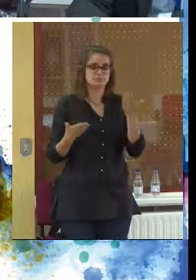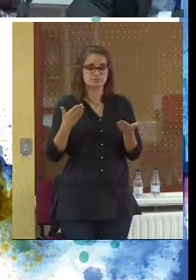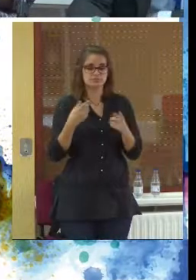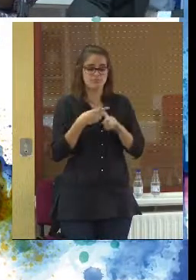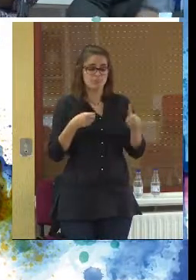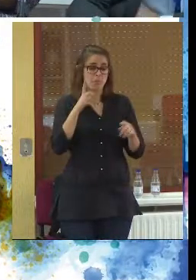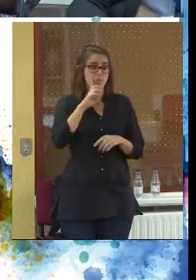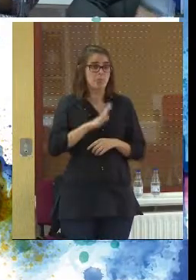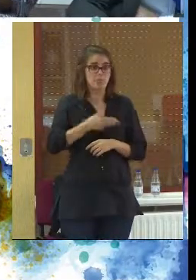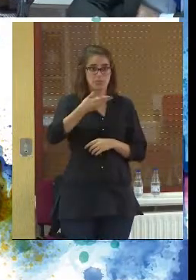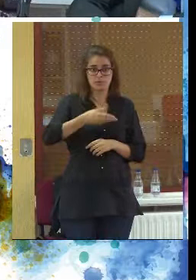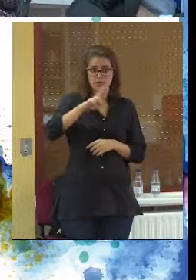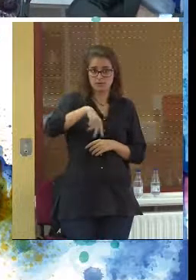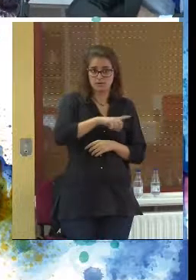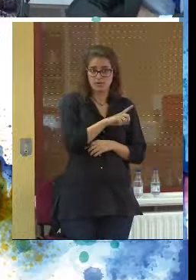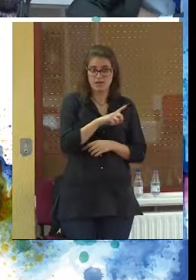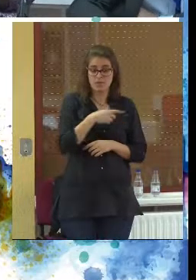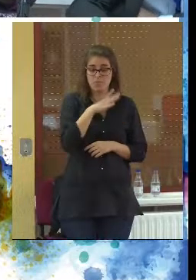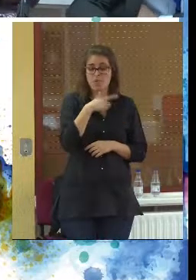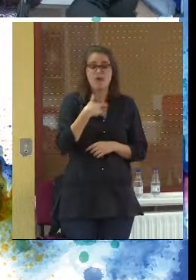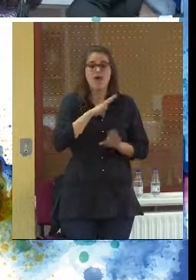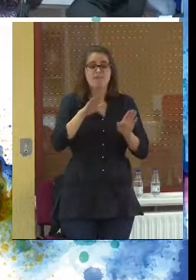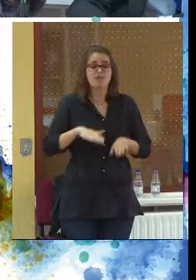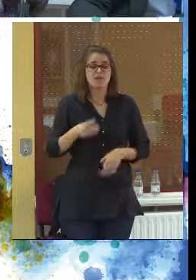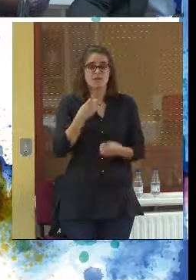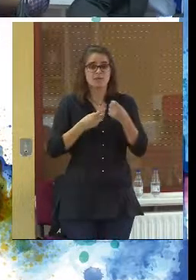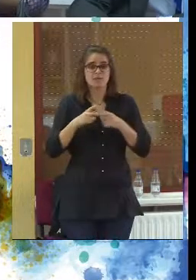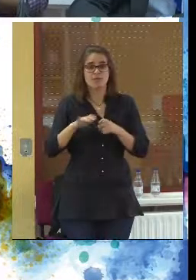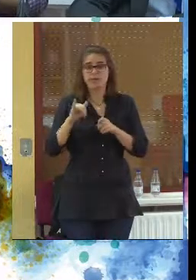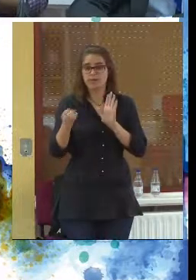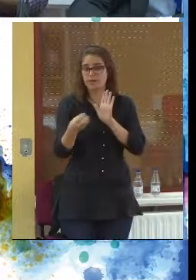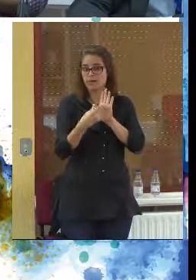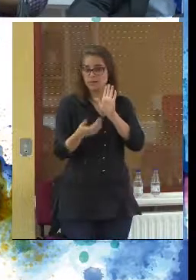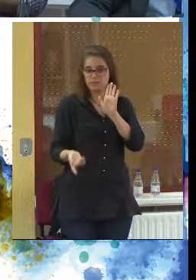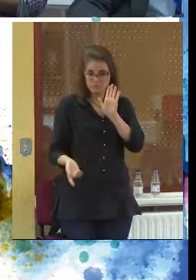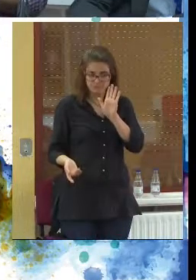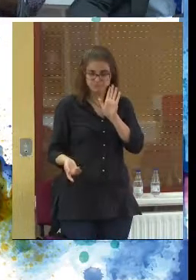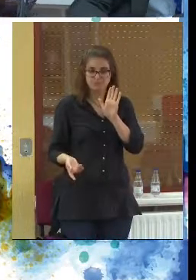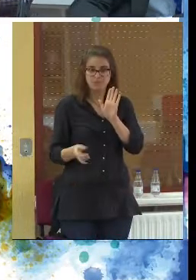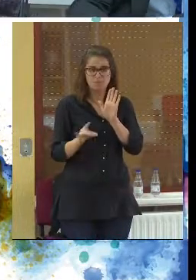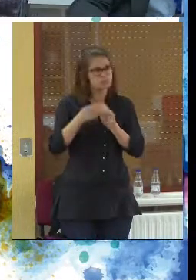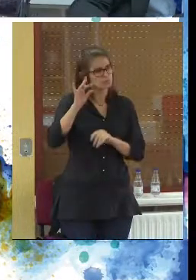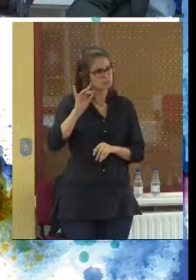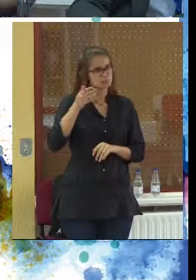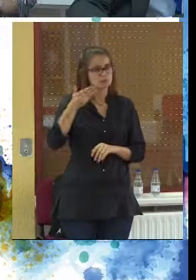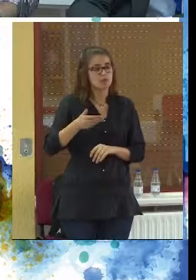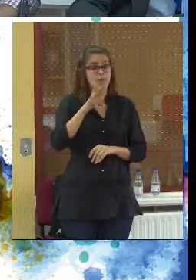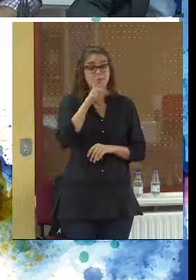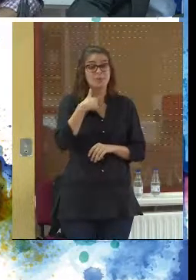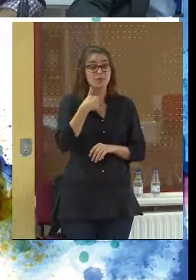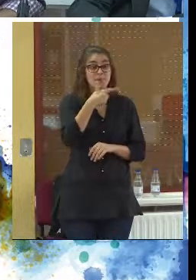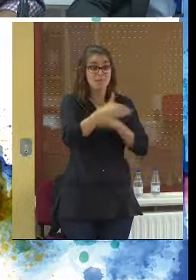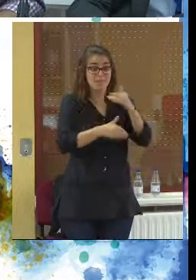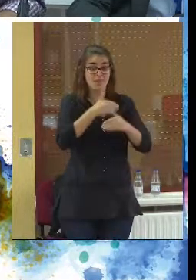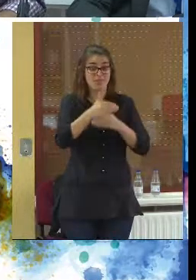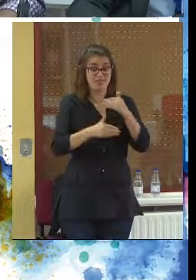The information is there, but what's really important is that following a process,